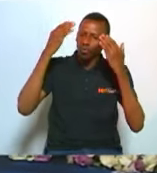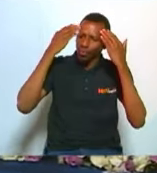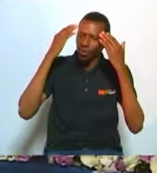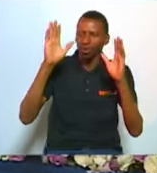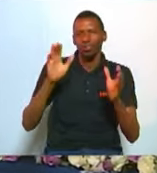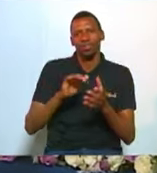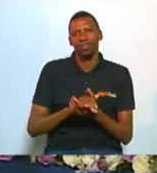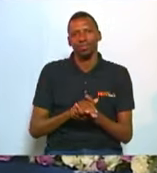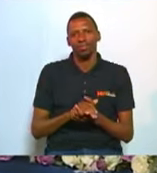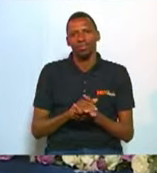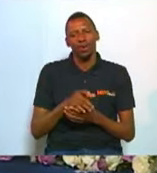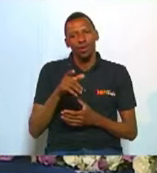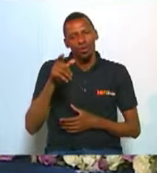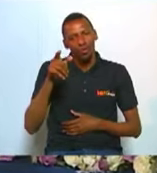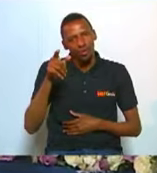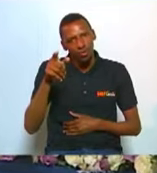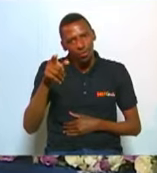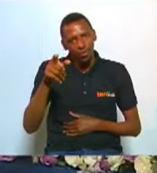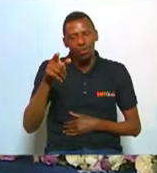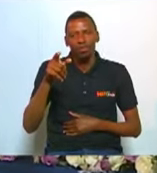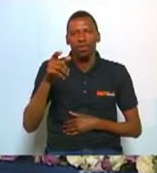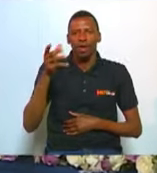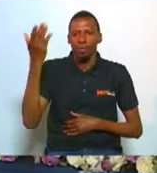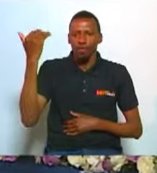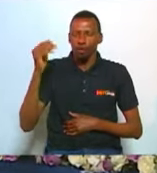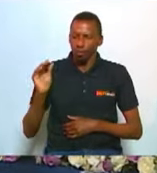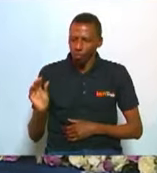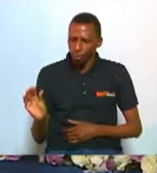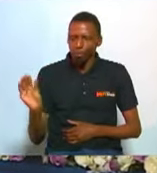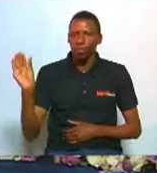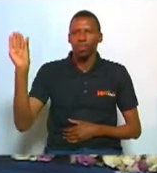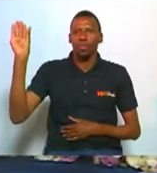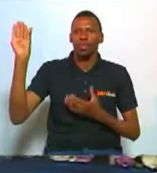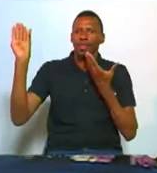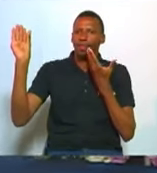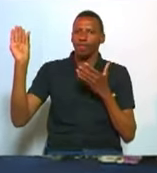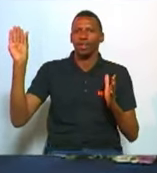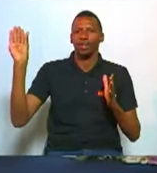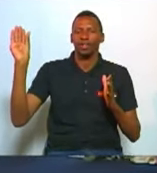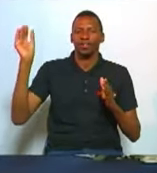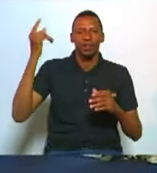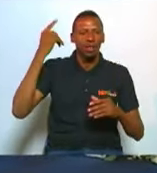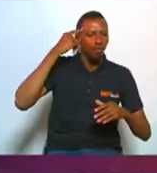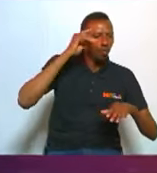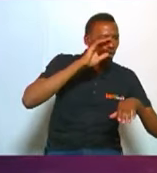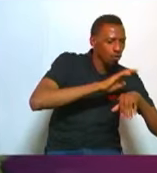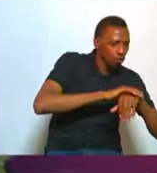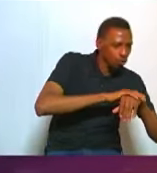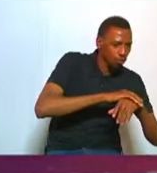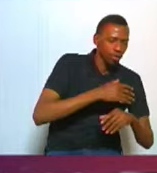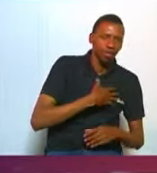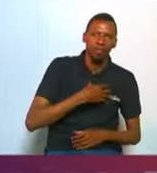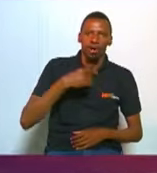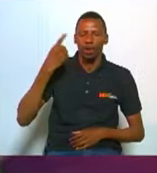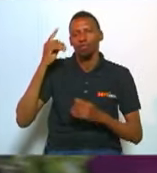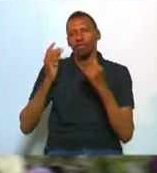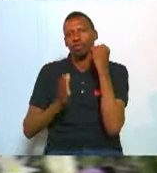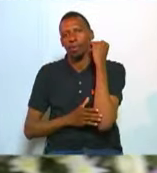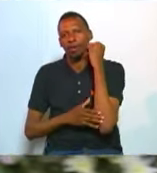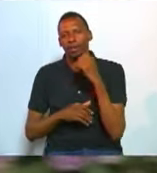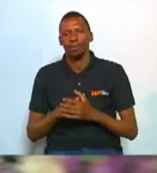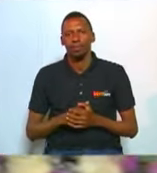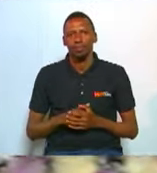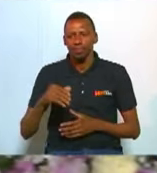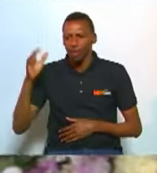made a vow for good and for worse. Hallelujah. Knowledge. What is